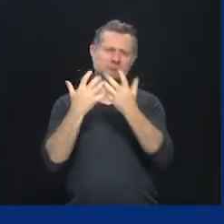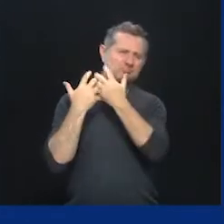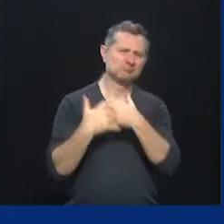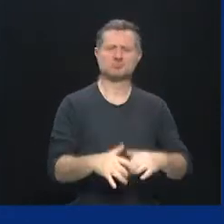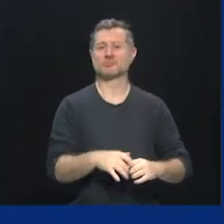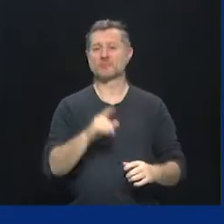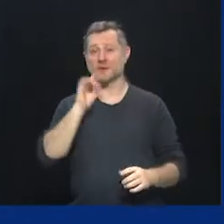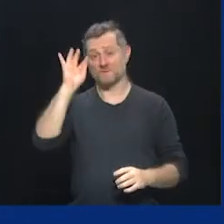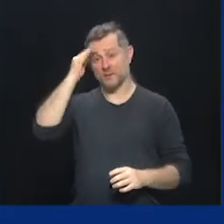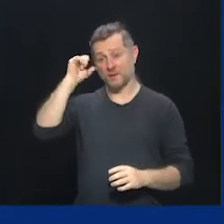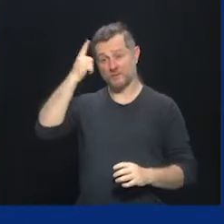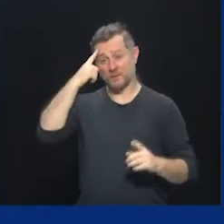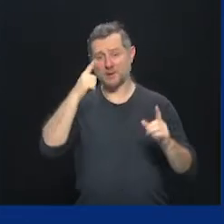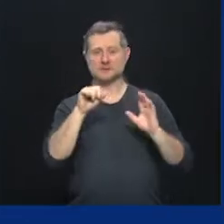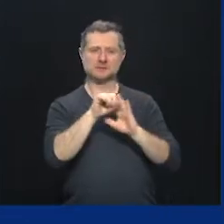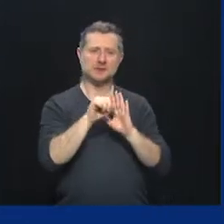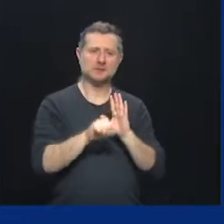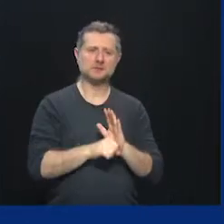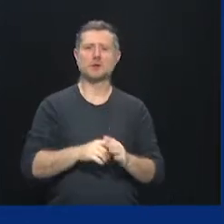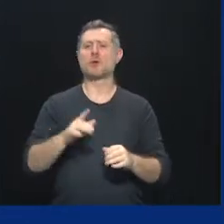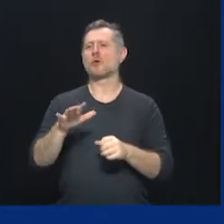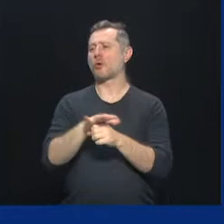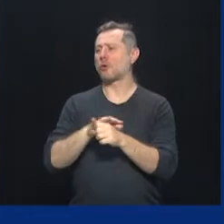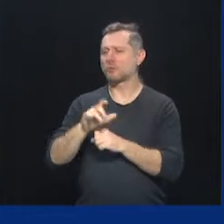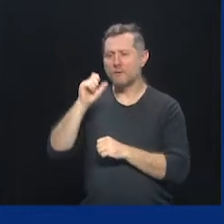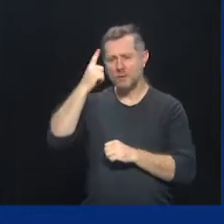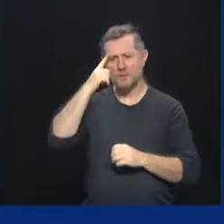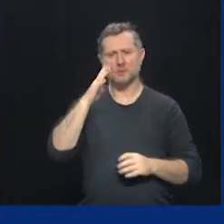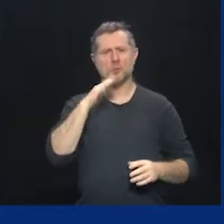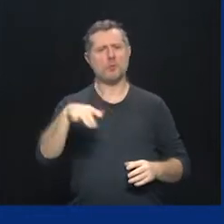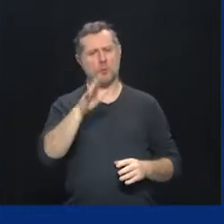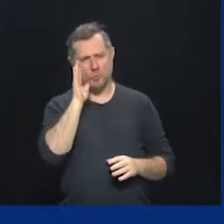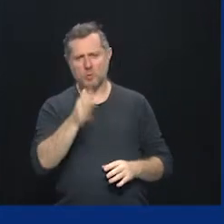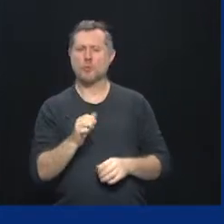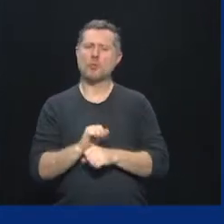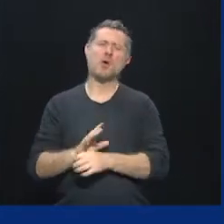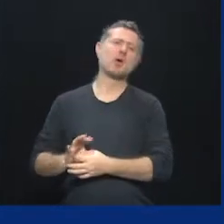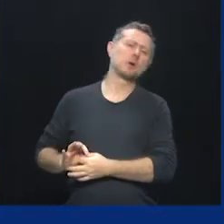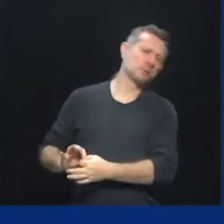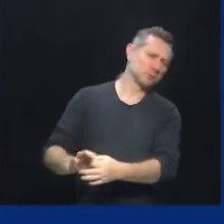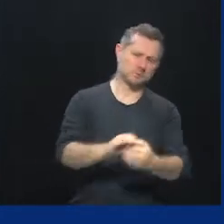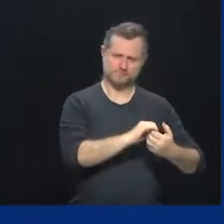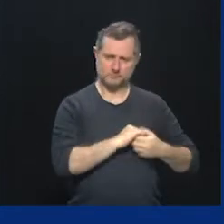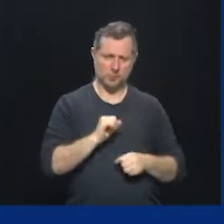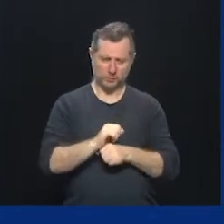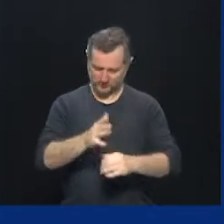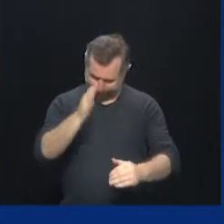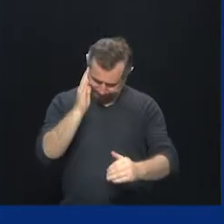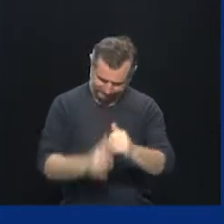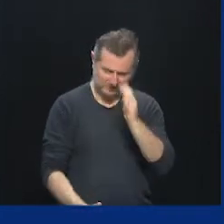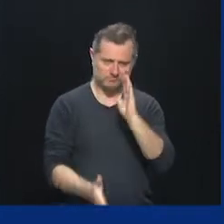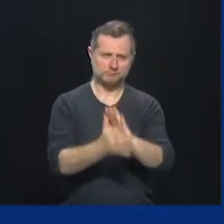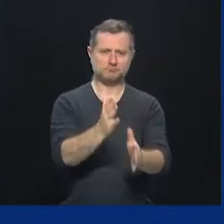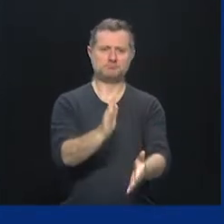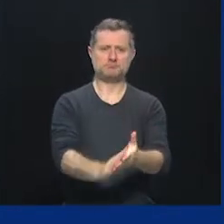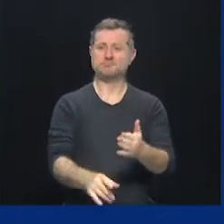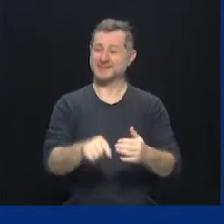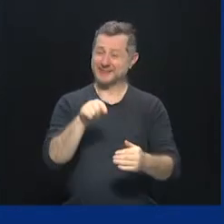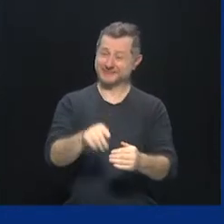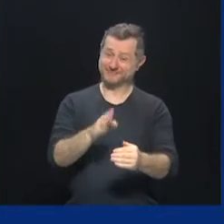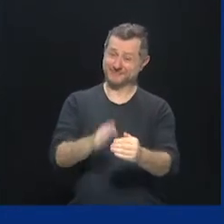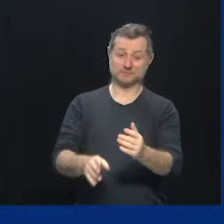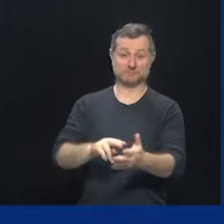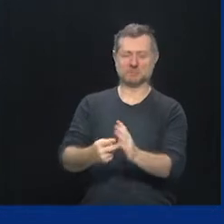state, locality, we're going to be in this together. We're going to be in it till the job is done. And what the job being done looks like is,